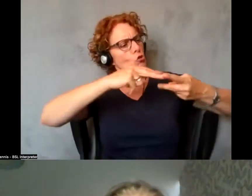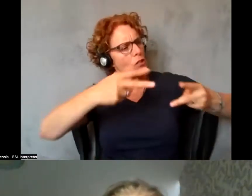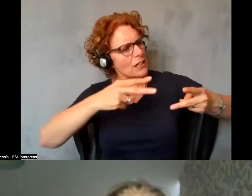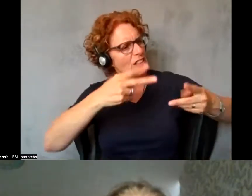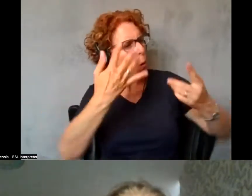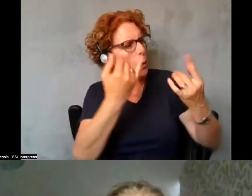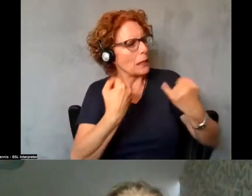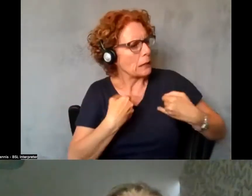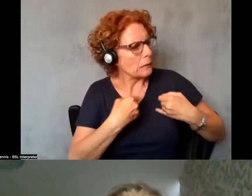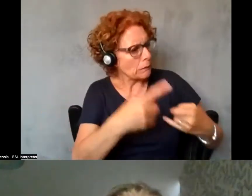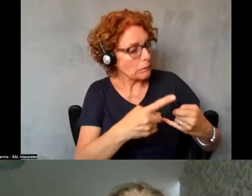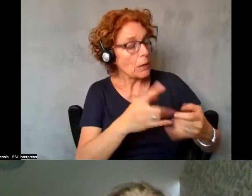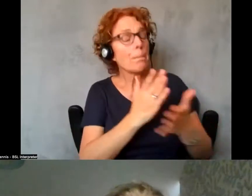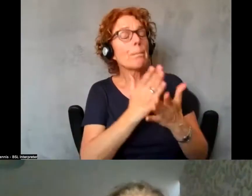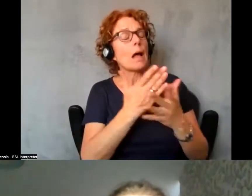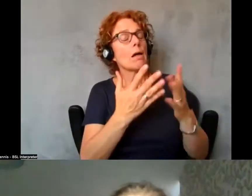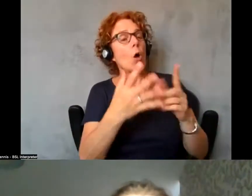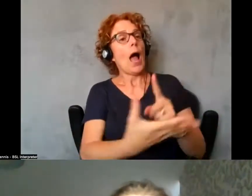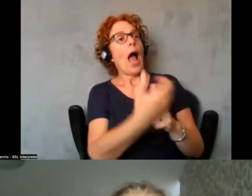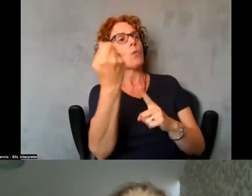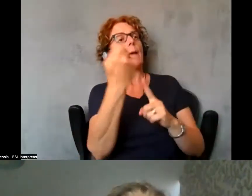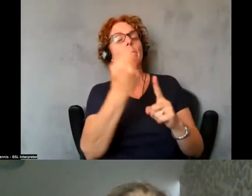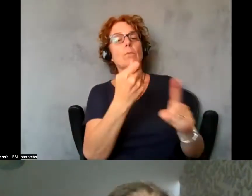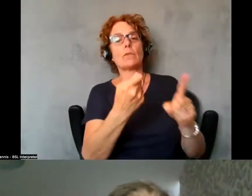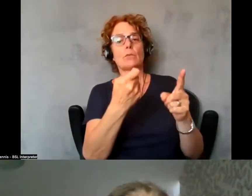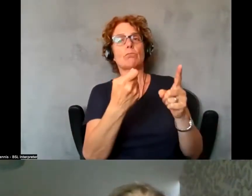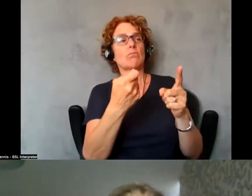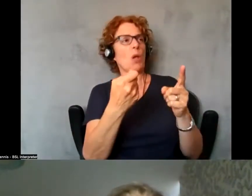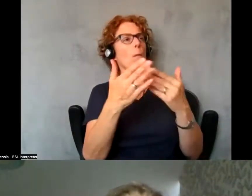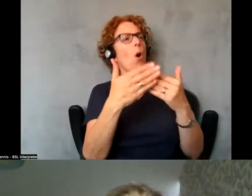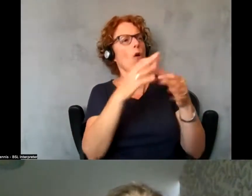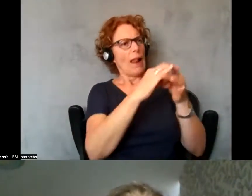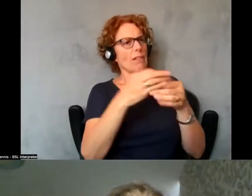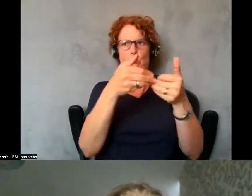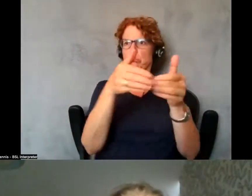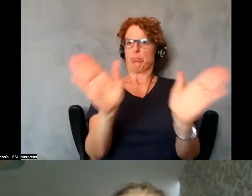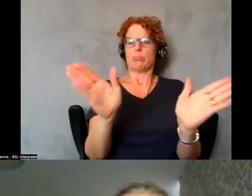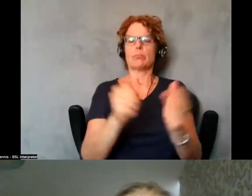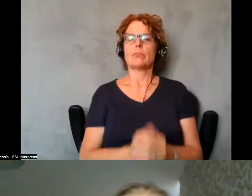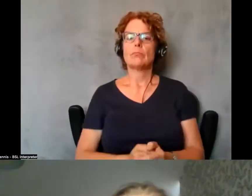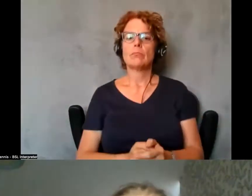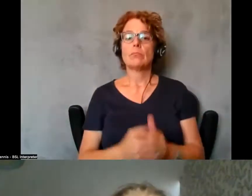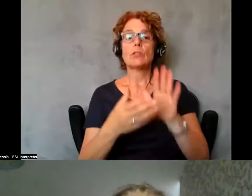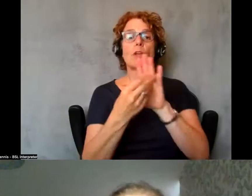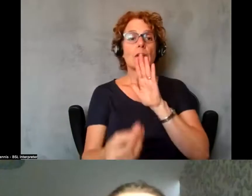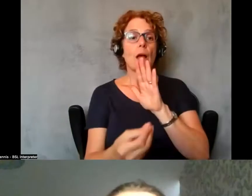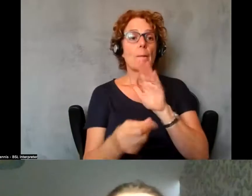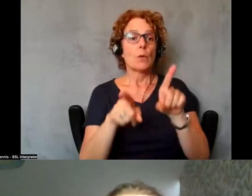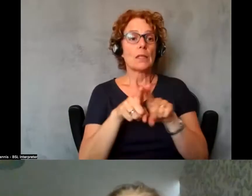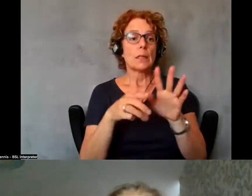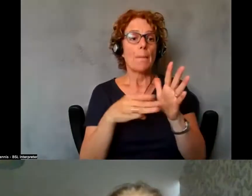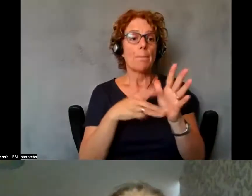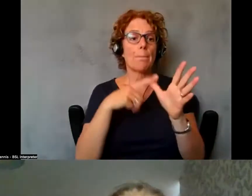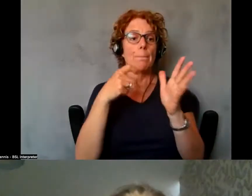their outcomes very often have wider relevance anyway. So, for example, Mariya, as she said, has